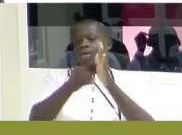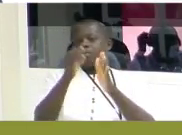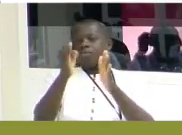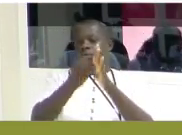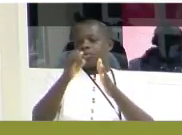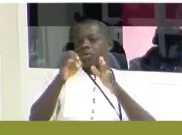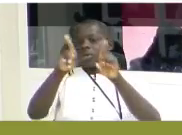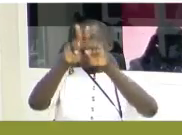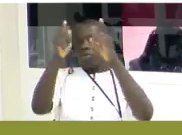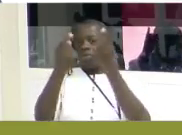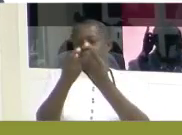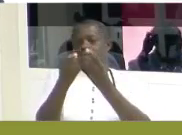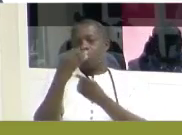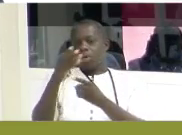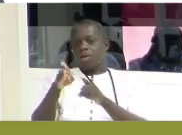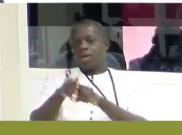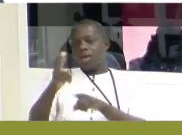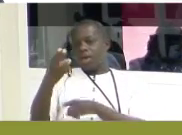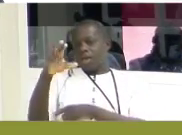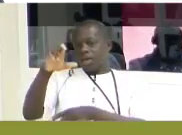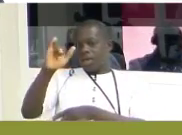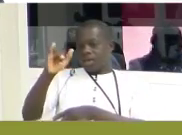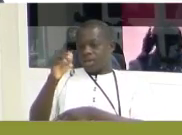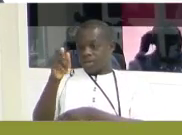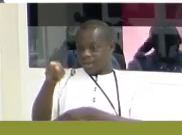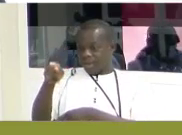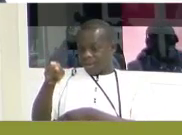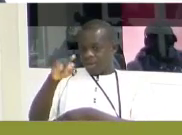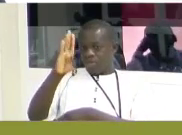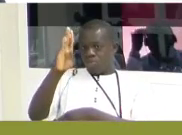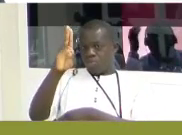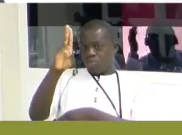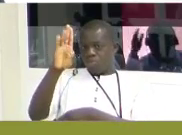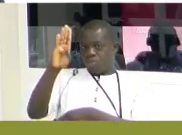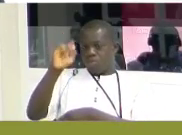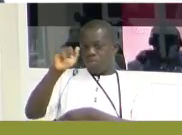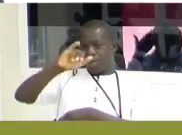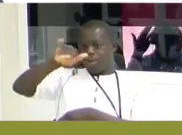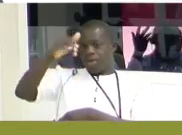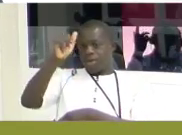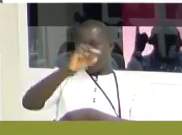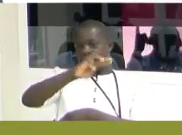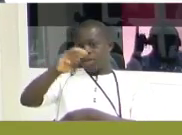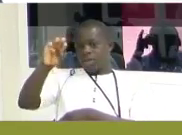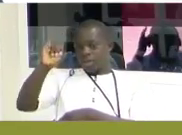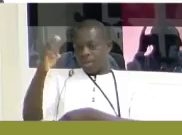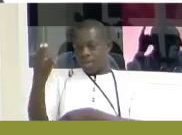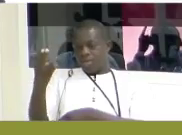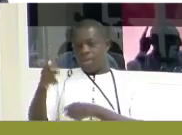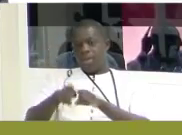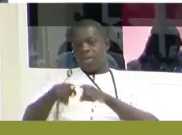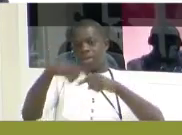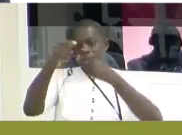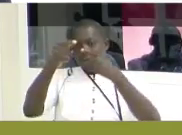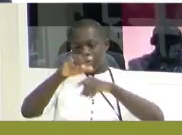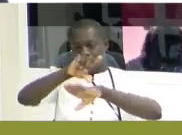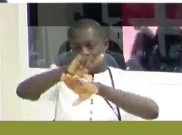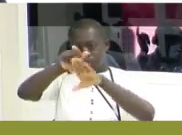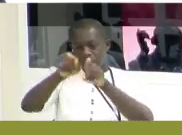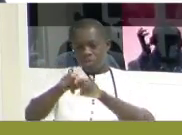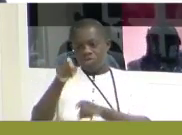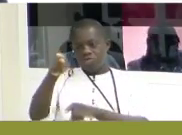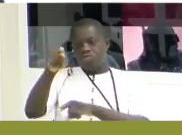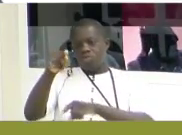Sambu, "This is Buba Jammeh." Then the next minute, Harry told Buba, "You are under arrest." That was